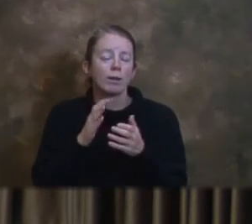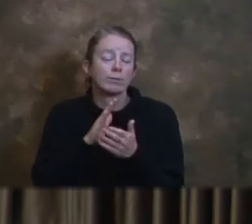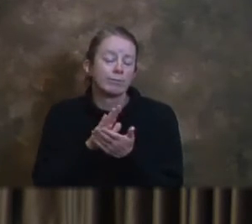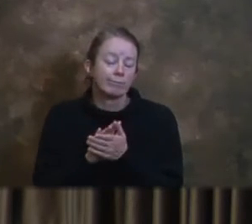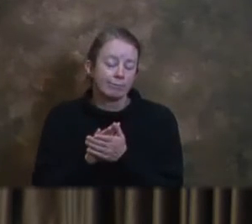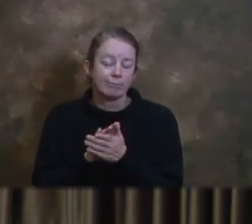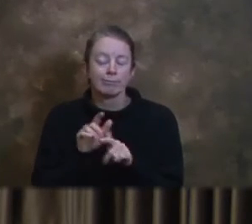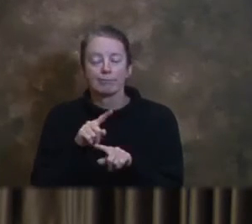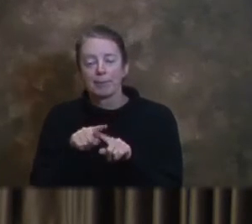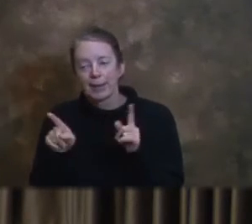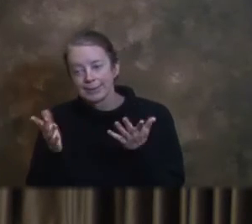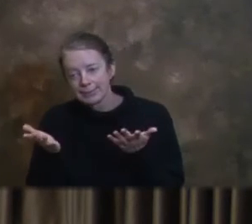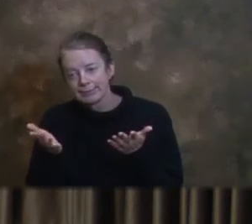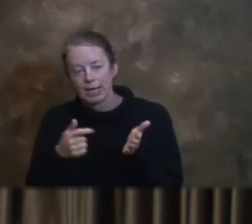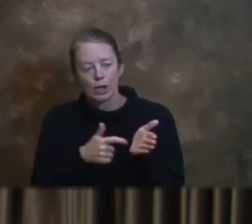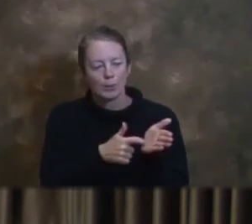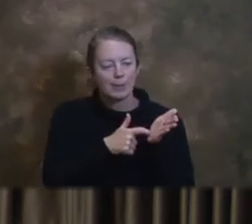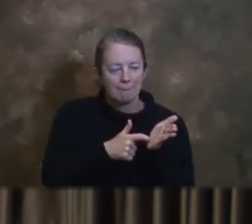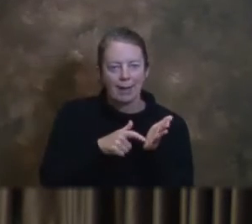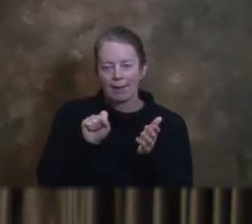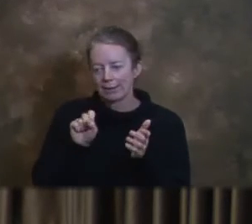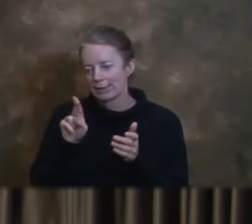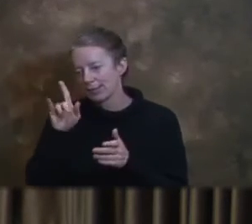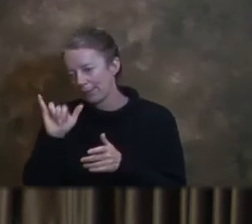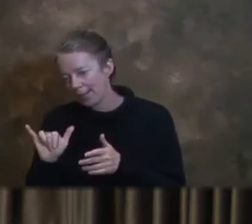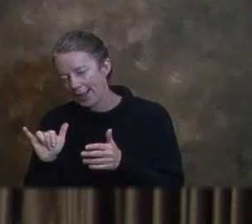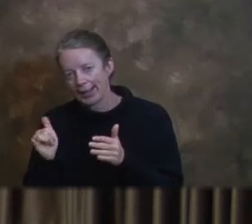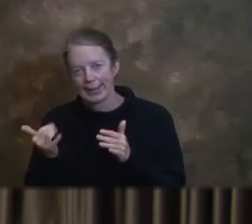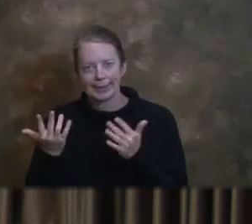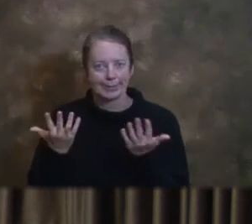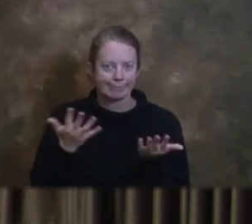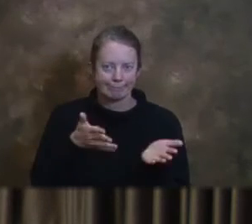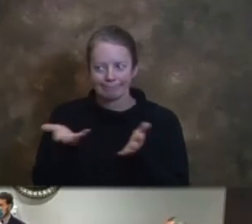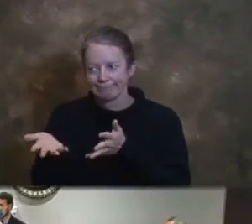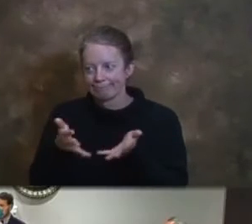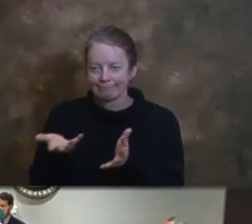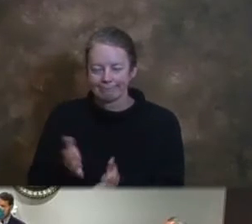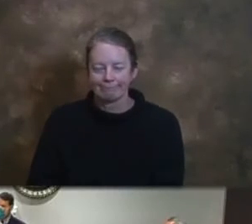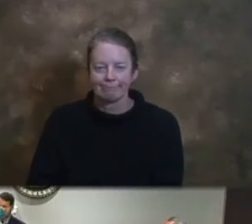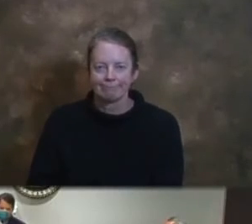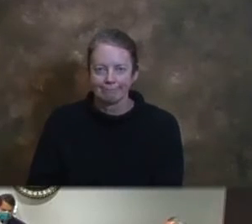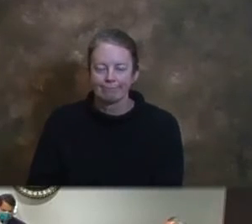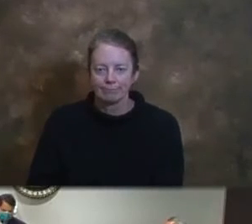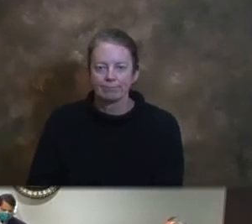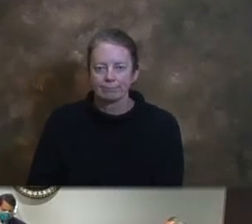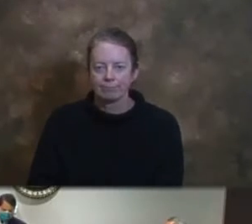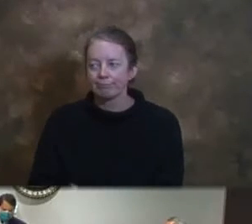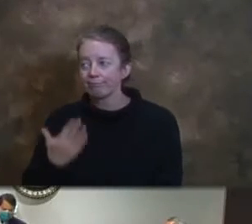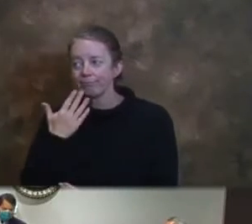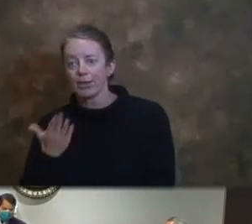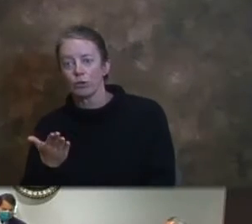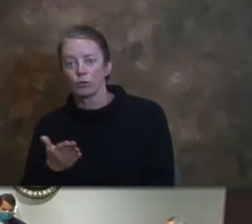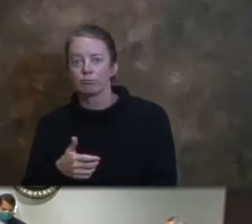line between the demand and supply that we have right now. Thank you. Yep.